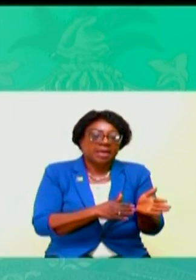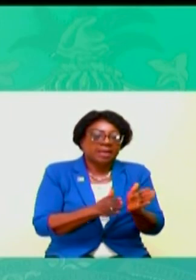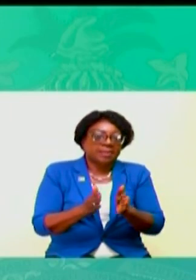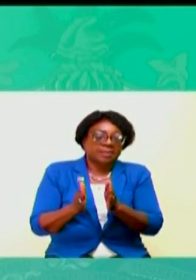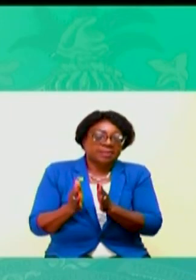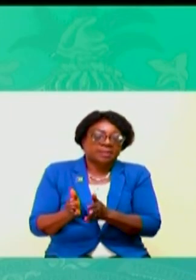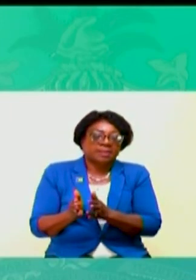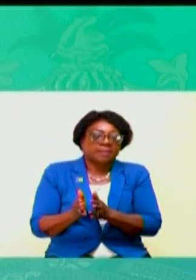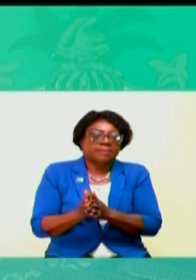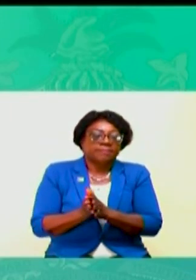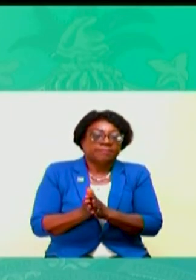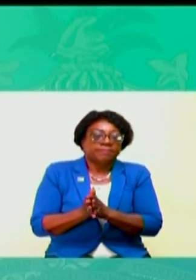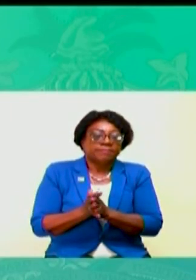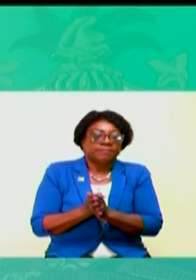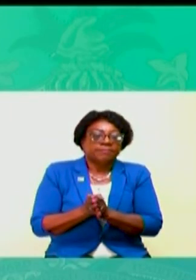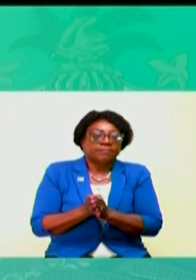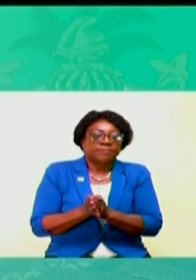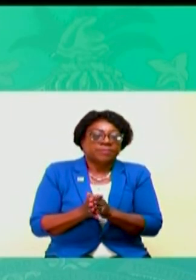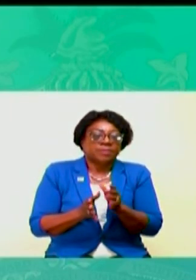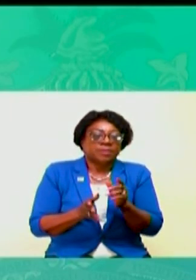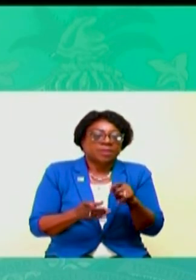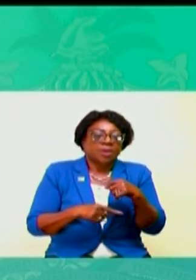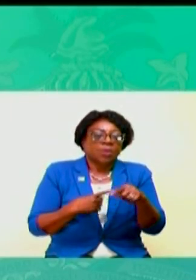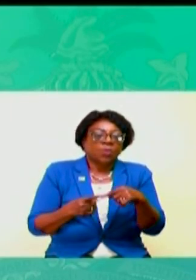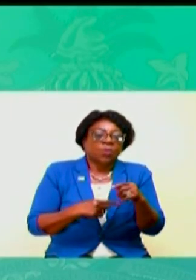Mr. Deputy Speaker,